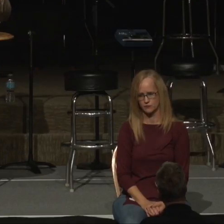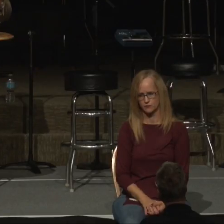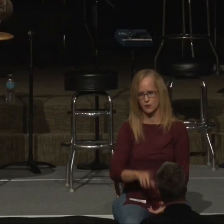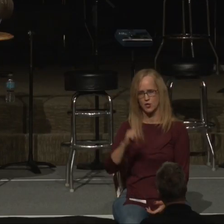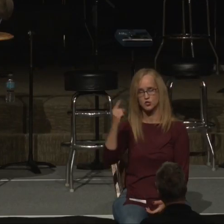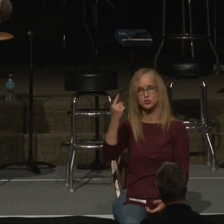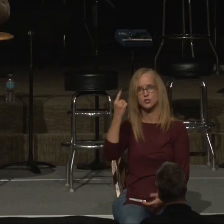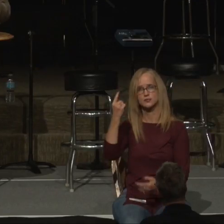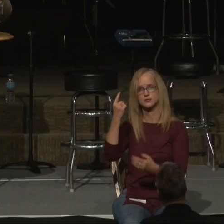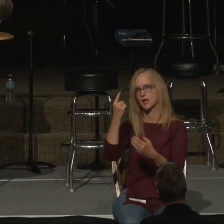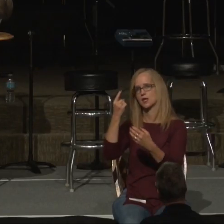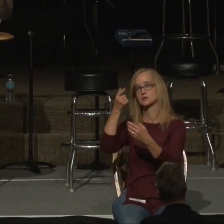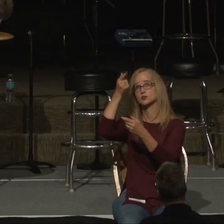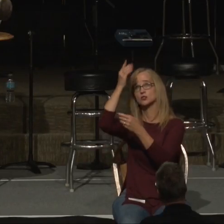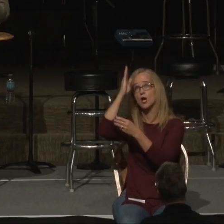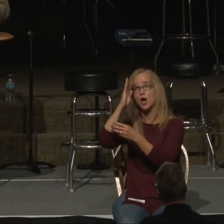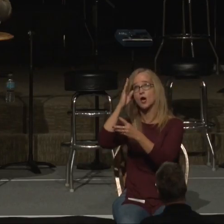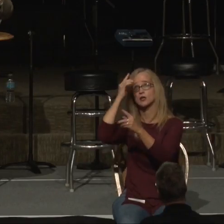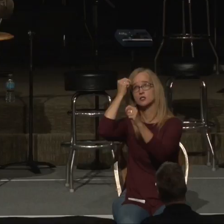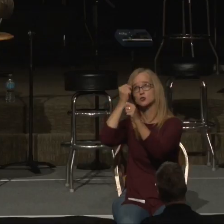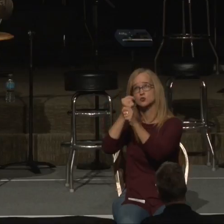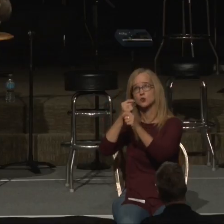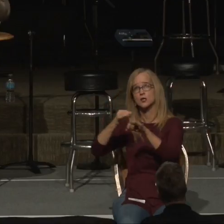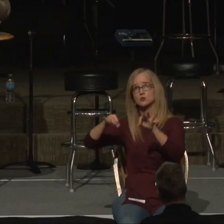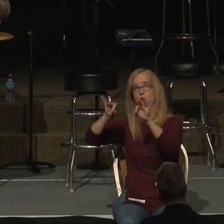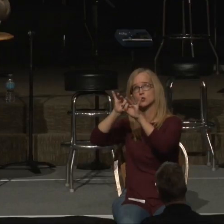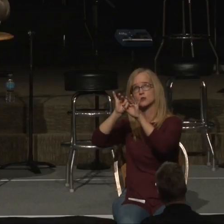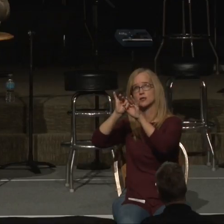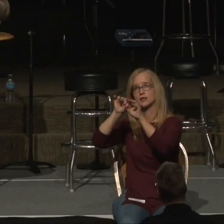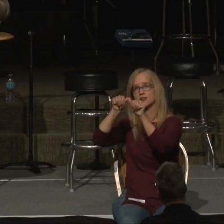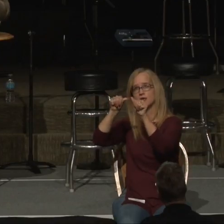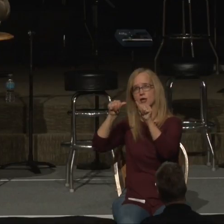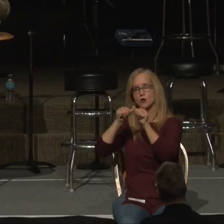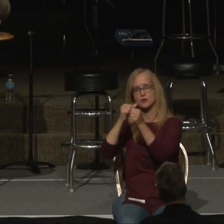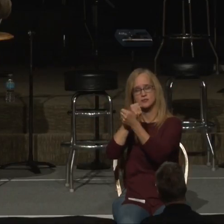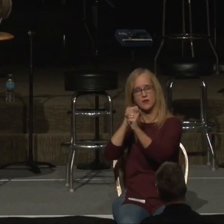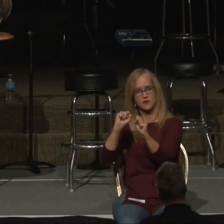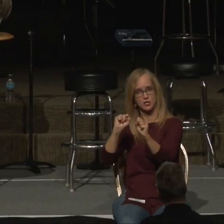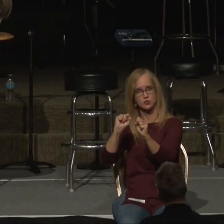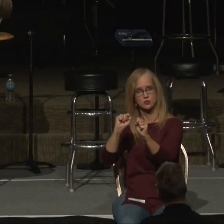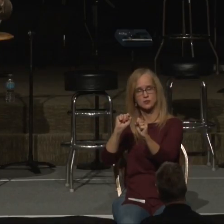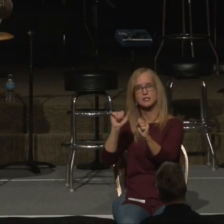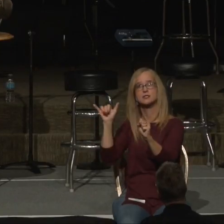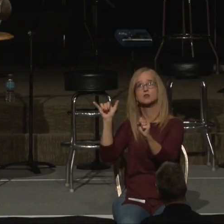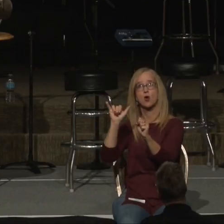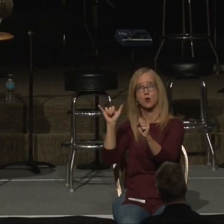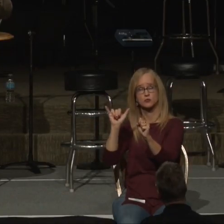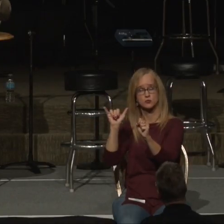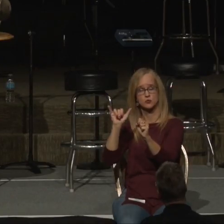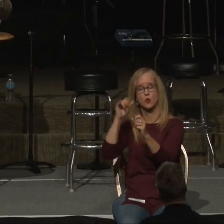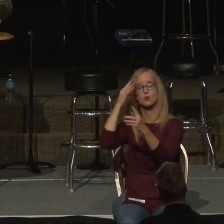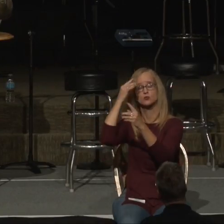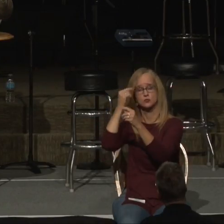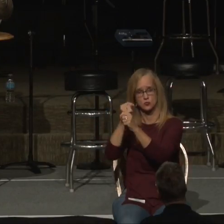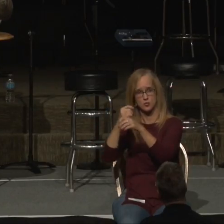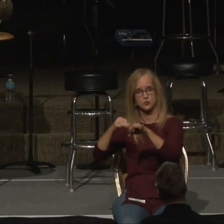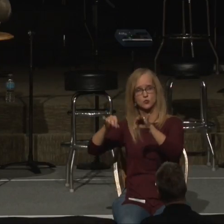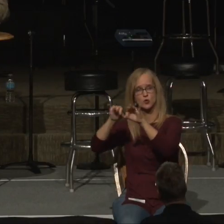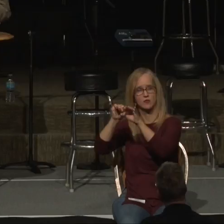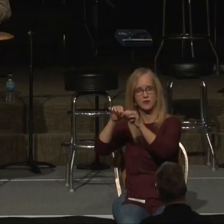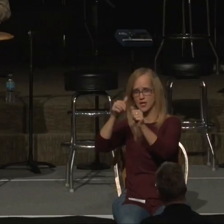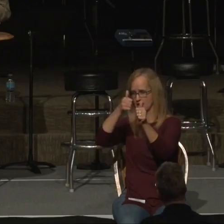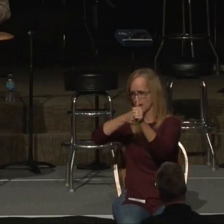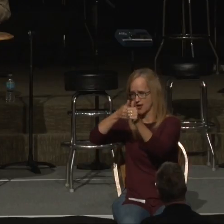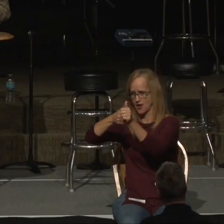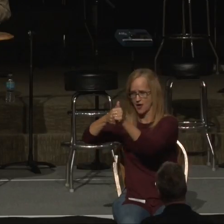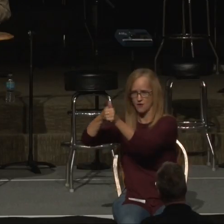Just as God is trustworthy in the area of salvation, so He is trustworthy in every other aspect of